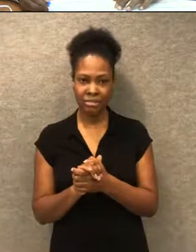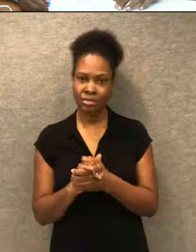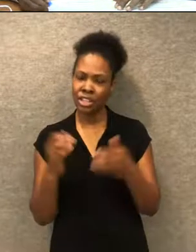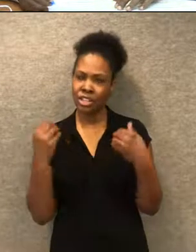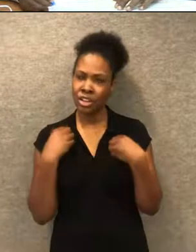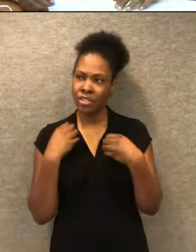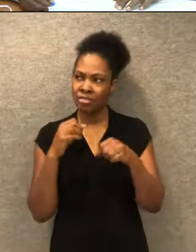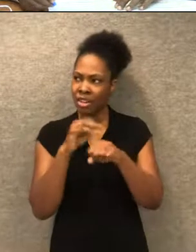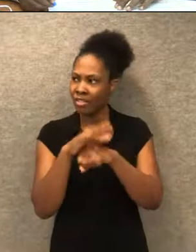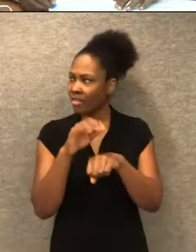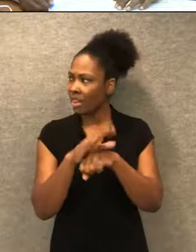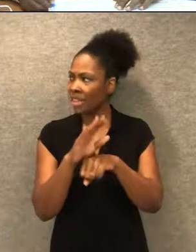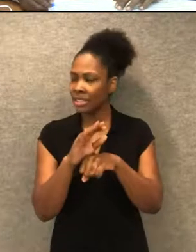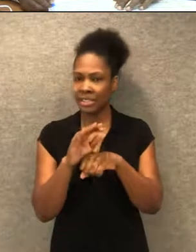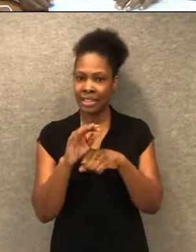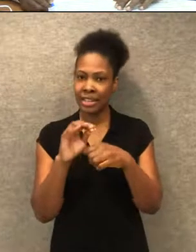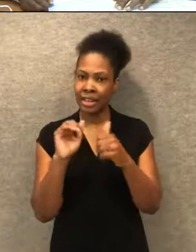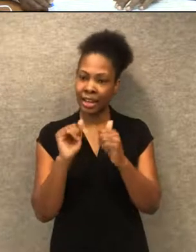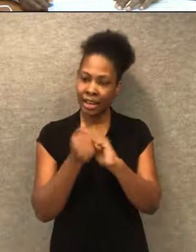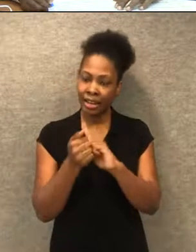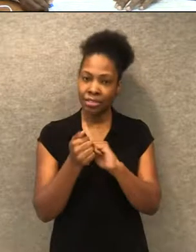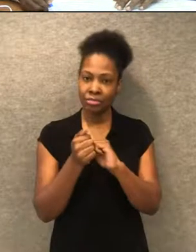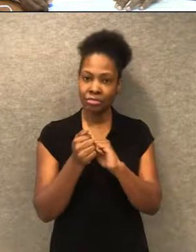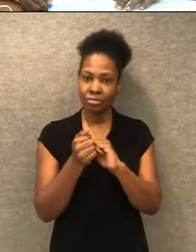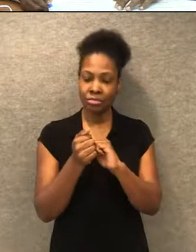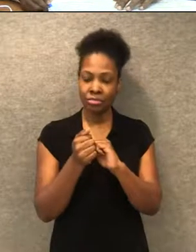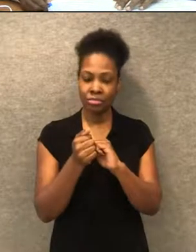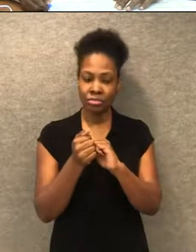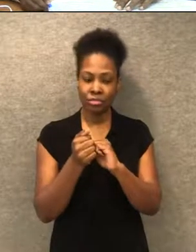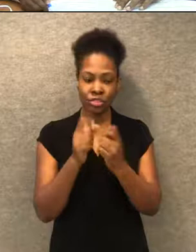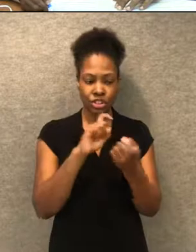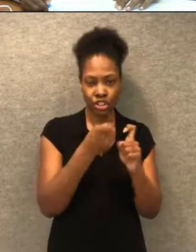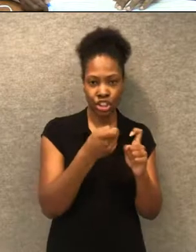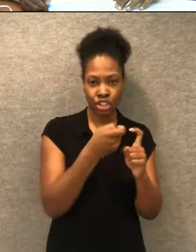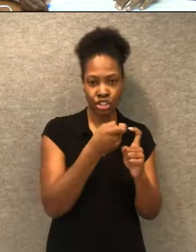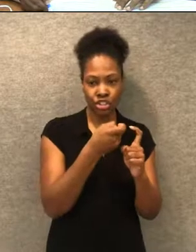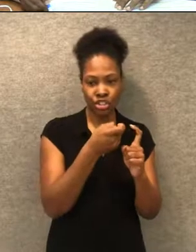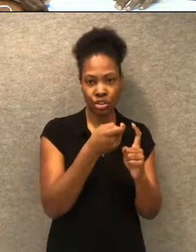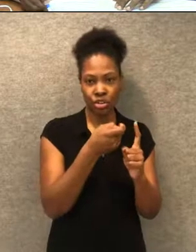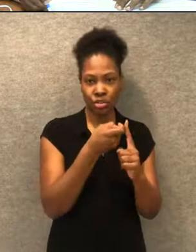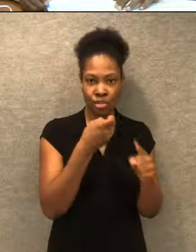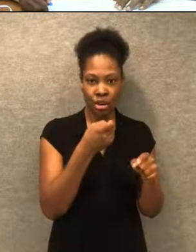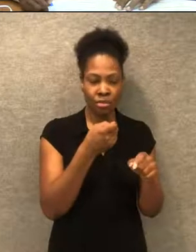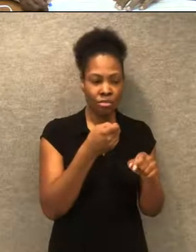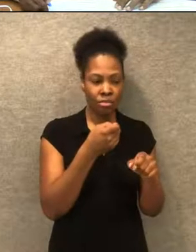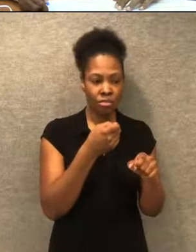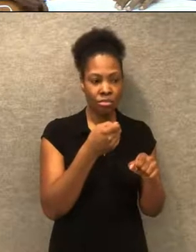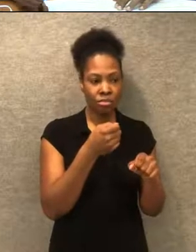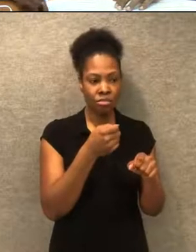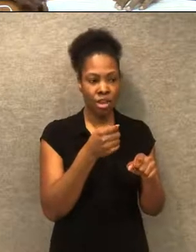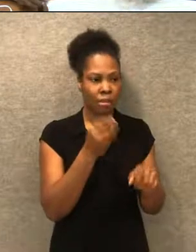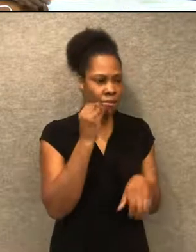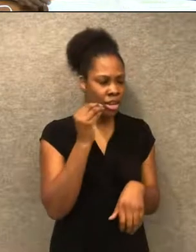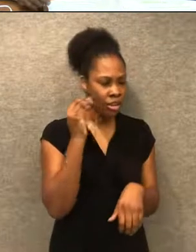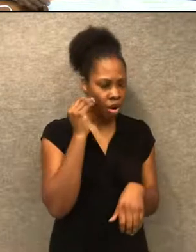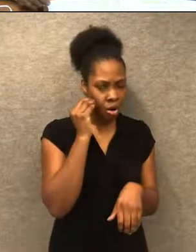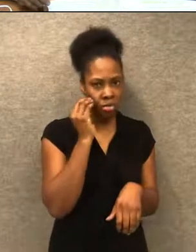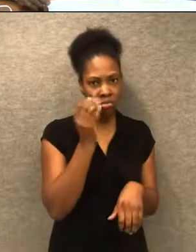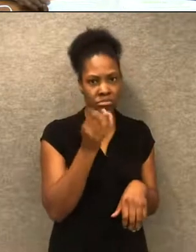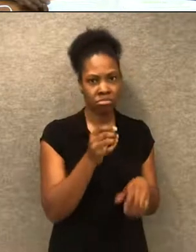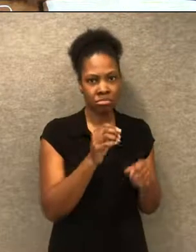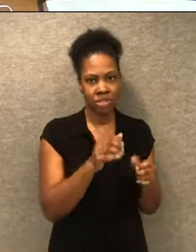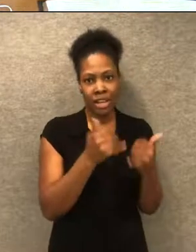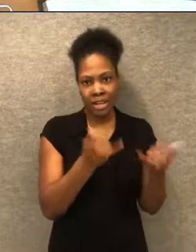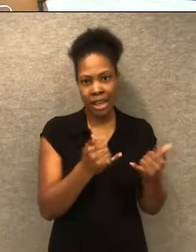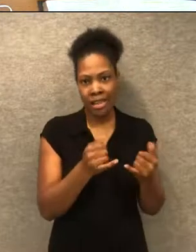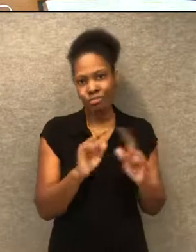to transition going back to work into the force after being quarantined for so long? Like, how